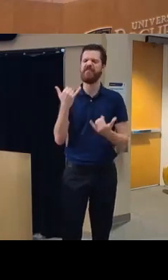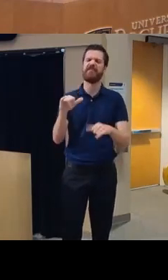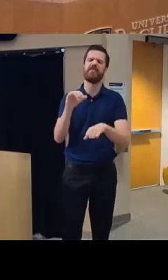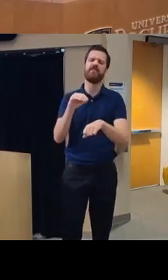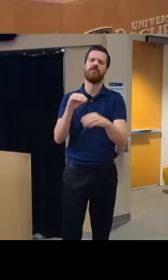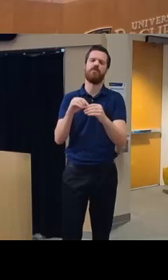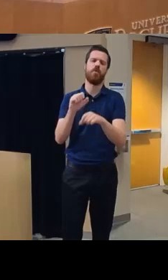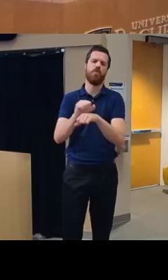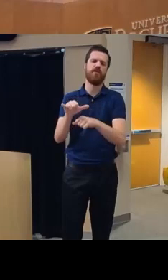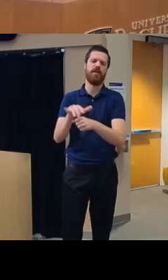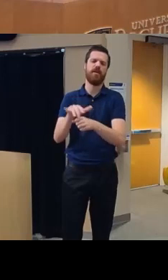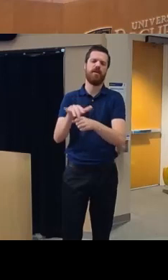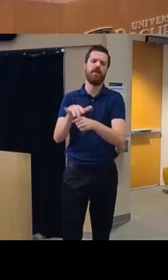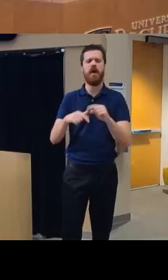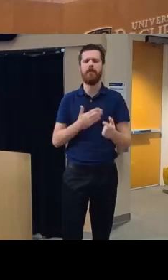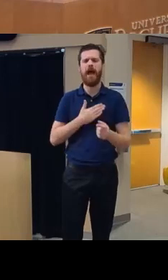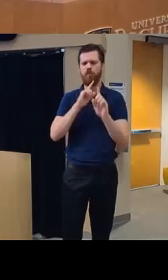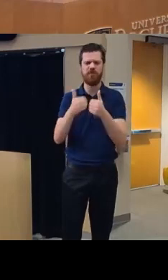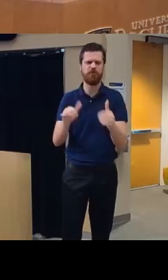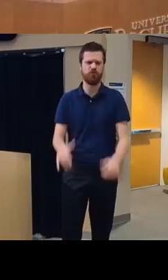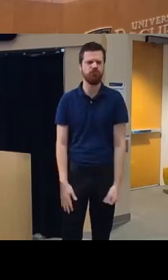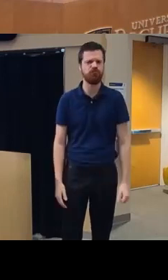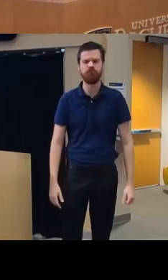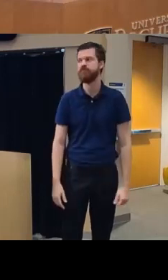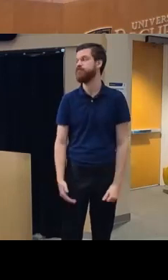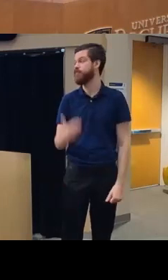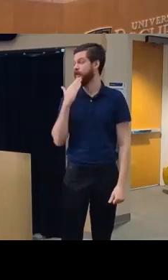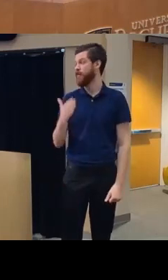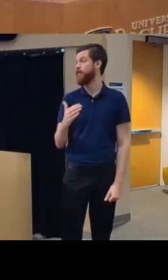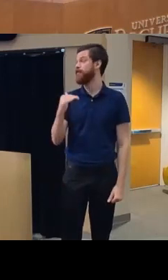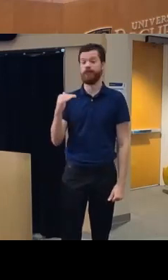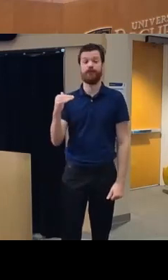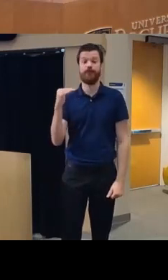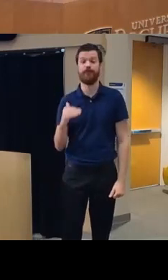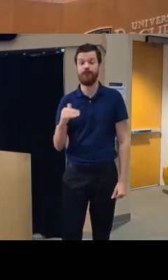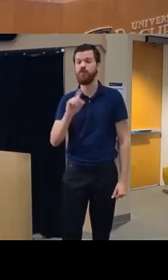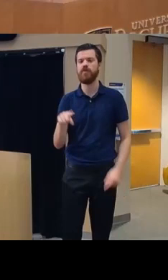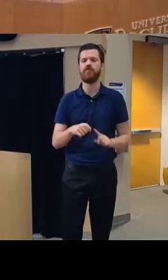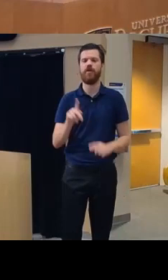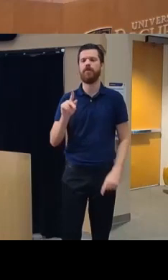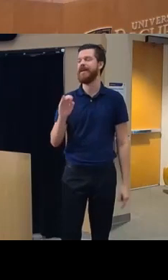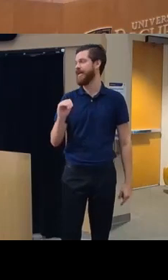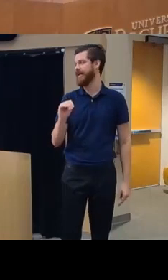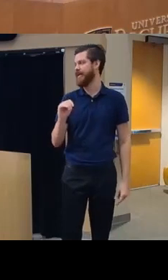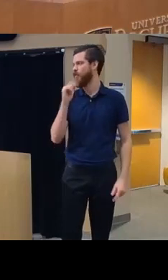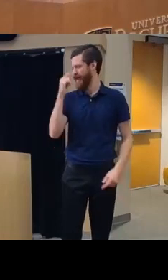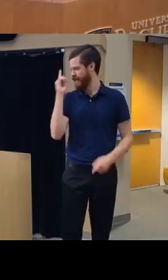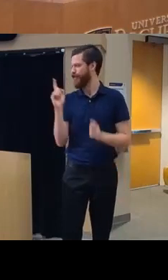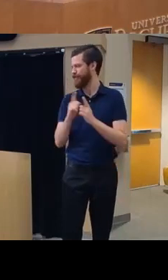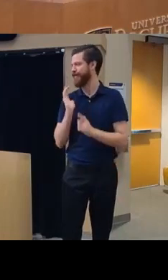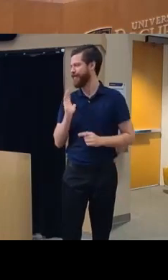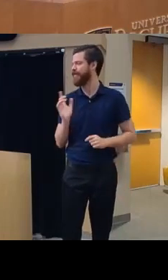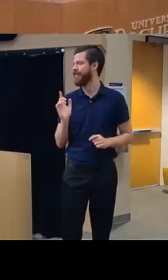be done in that area, but I'd be happy to correspond separately with her. Thank you. Okay. And then I have a question from Kim Van Orden, who I think you met earlier